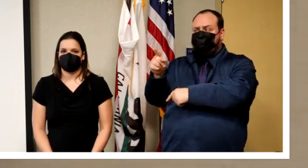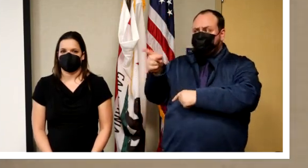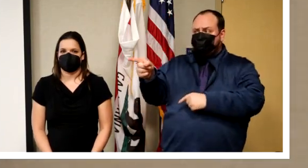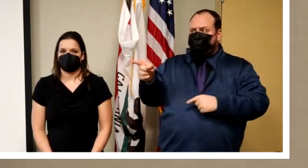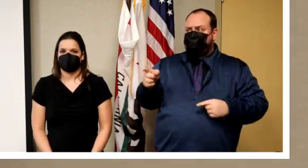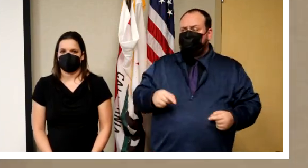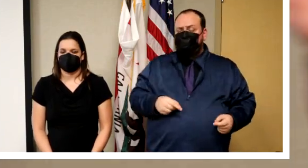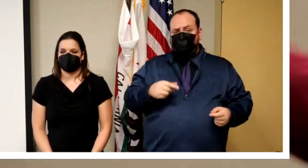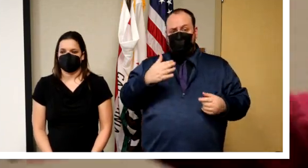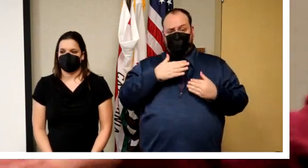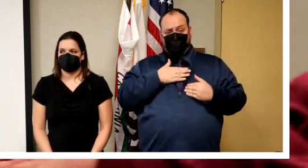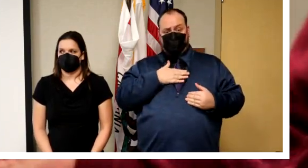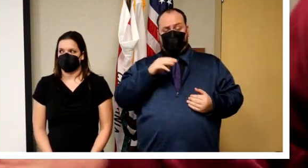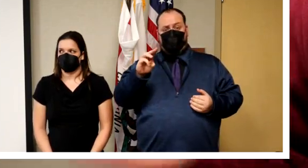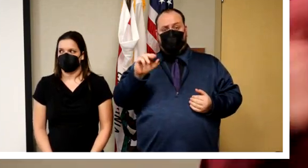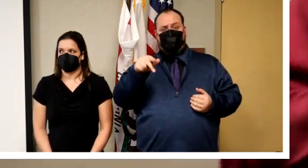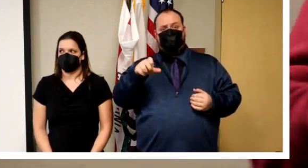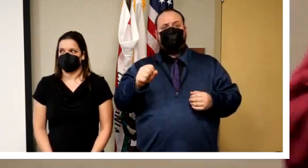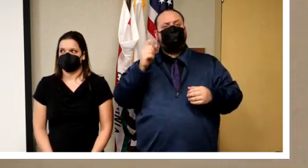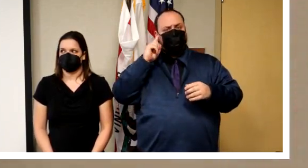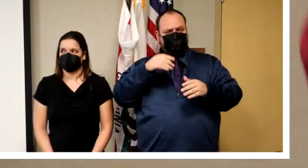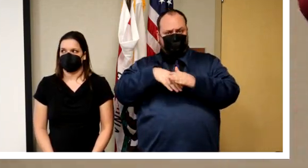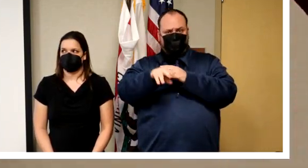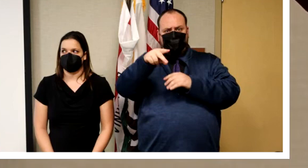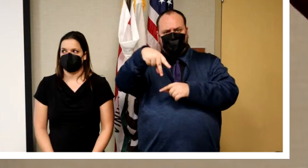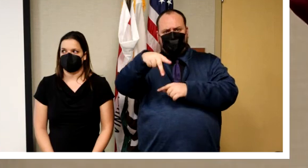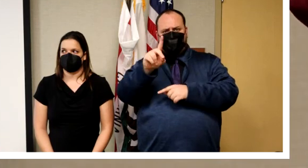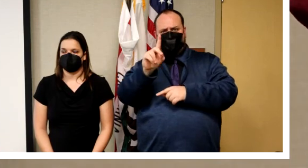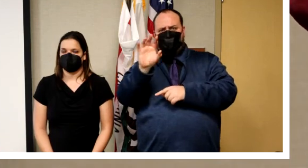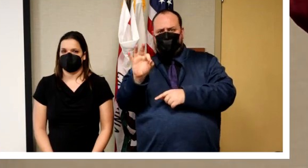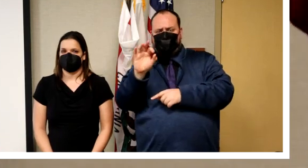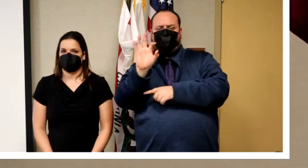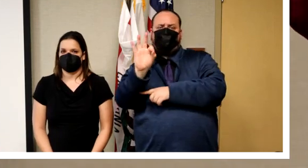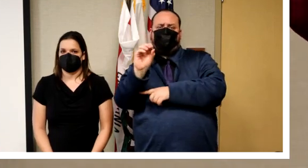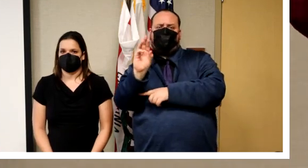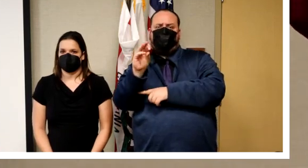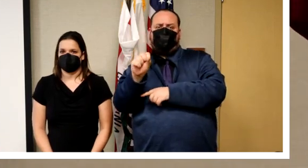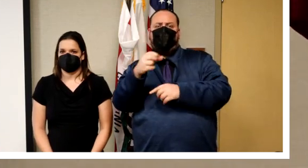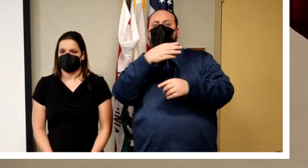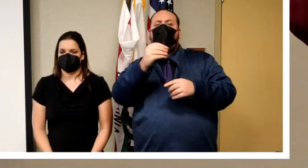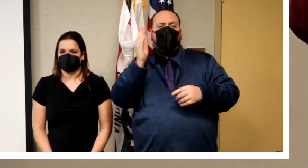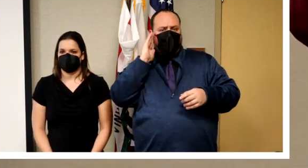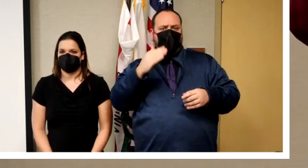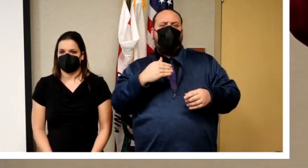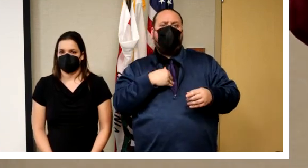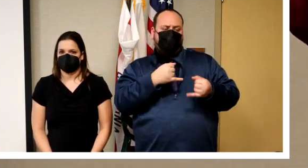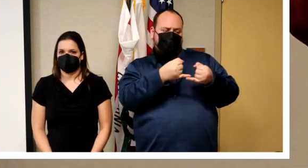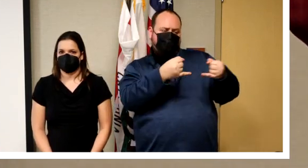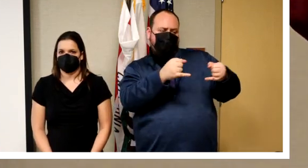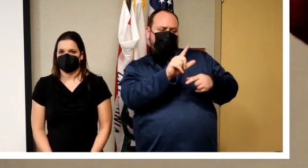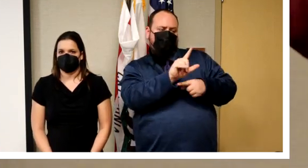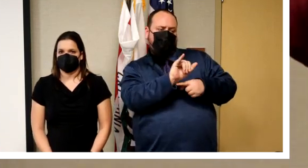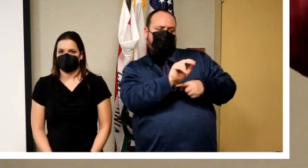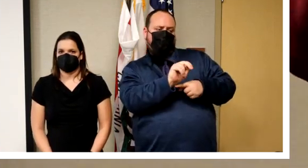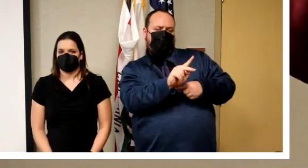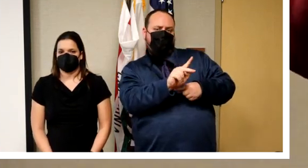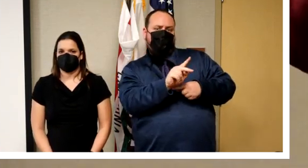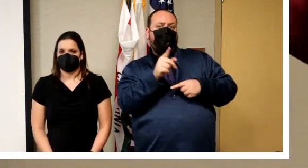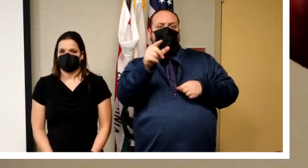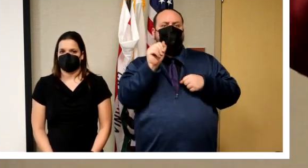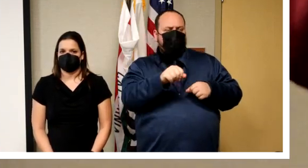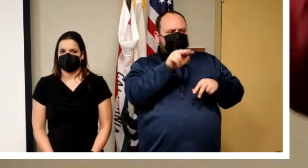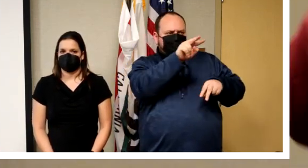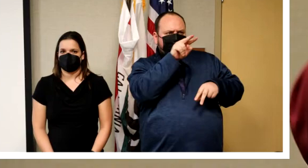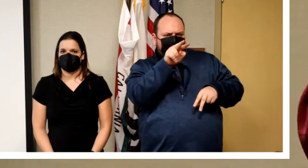so my maps will come in the PDF form like you have, but in addition to that, there would be a link that would be available to you on Google Maps, where you'd be able to look at those